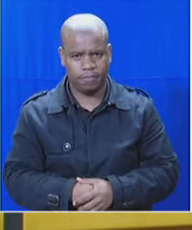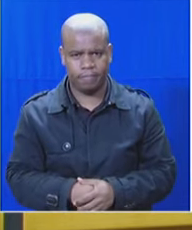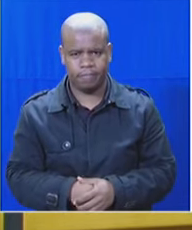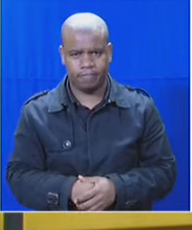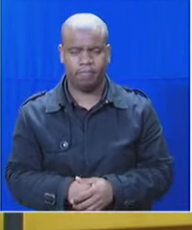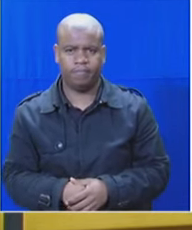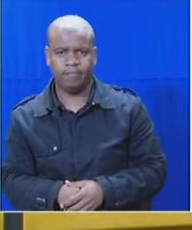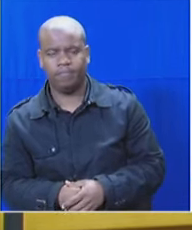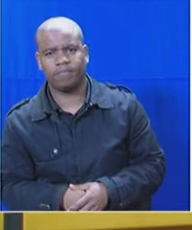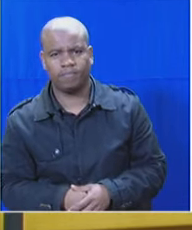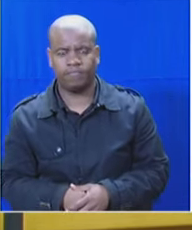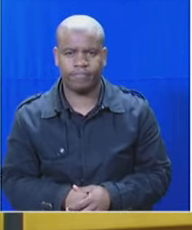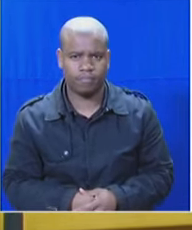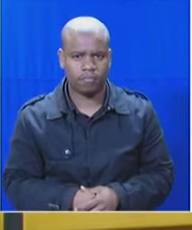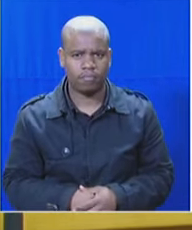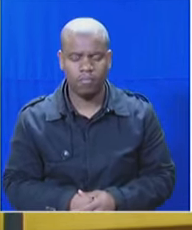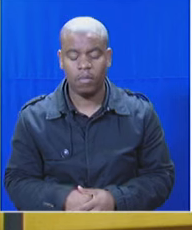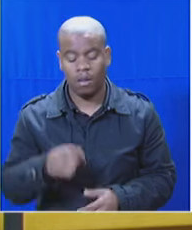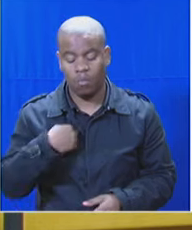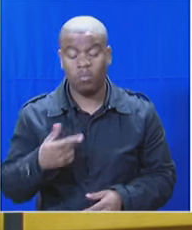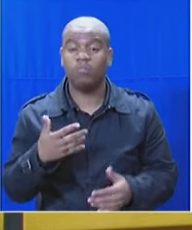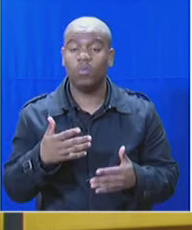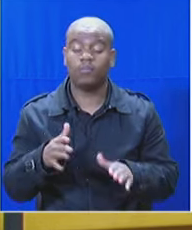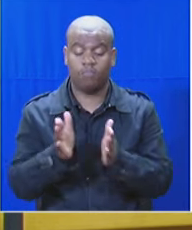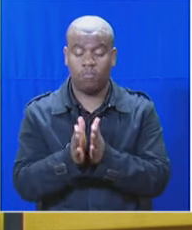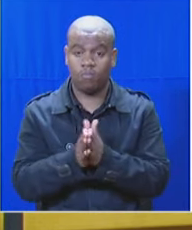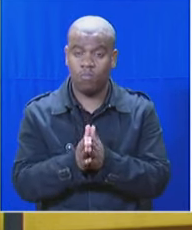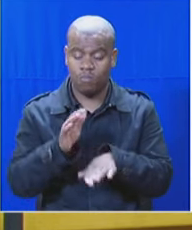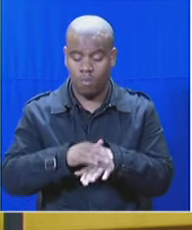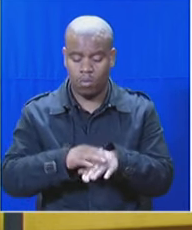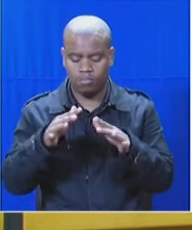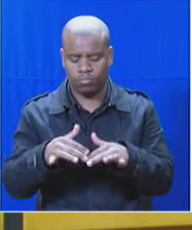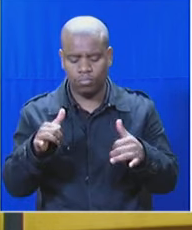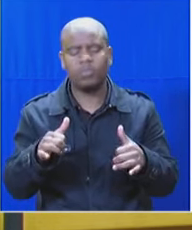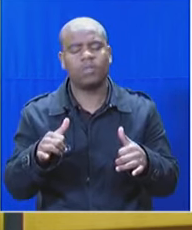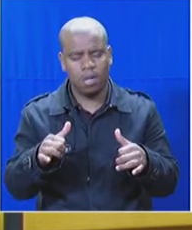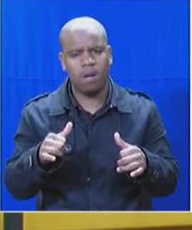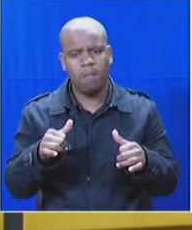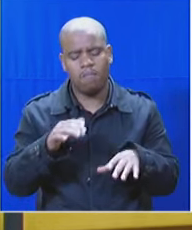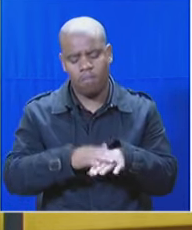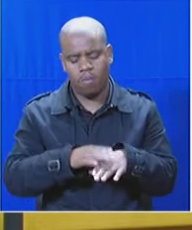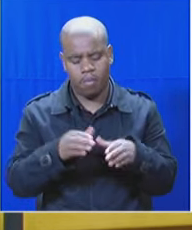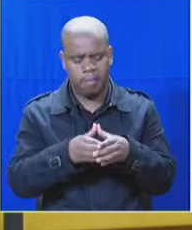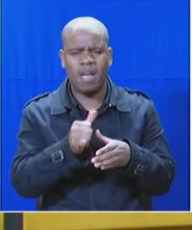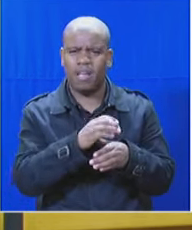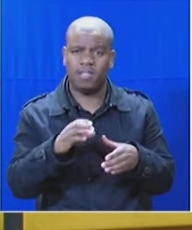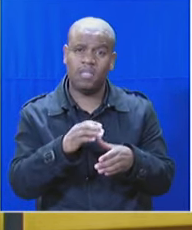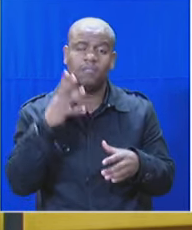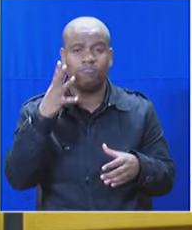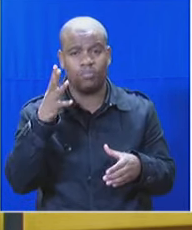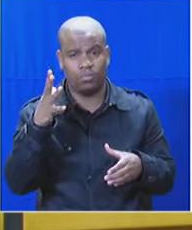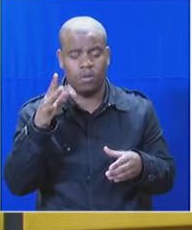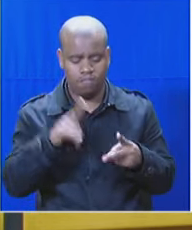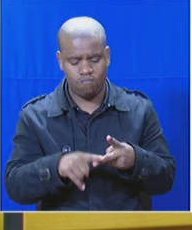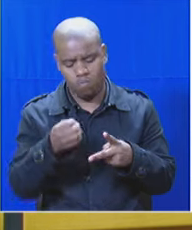Indeed, we enter this debate, as has been said by many ANC speakers on this podium and via